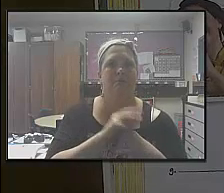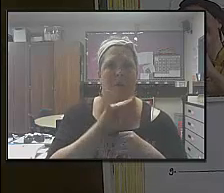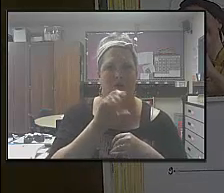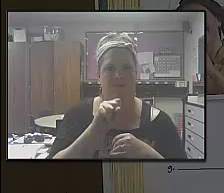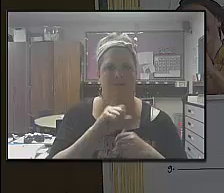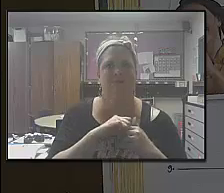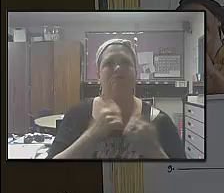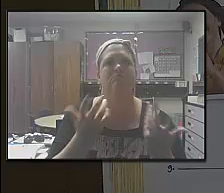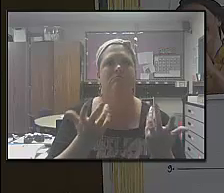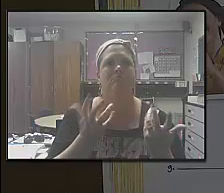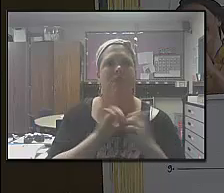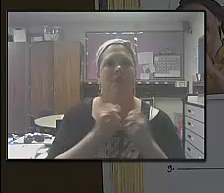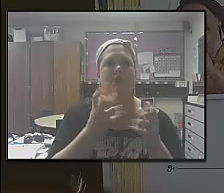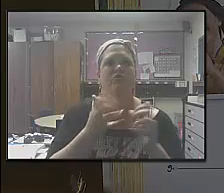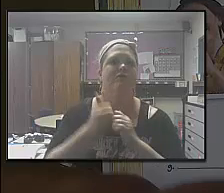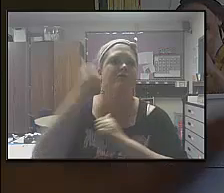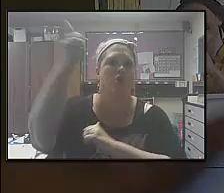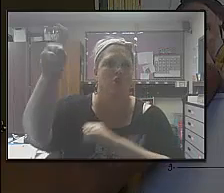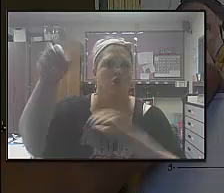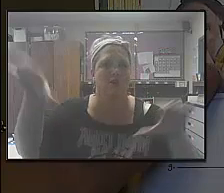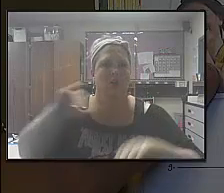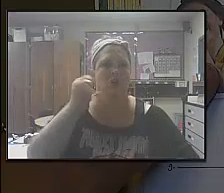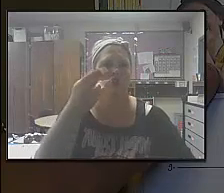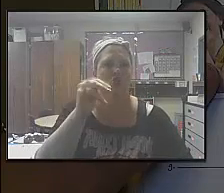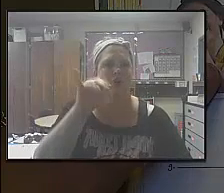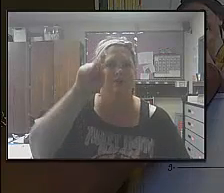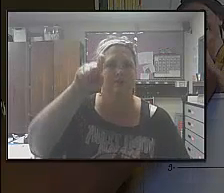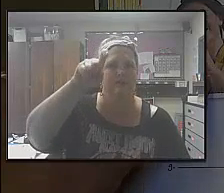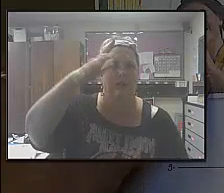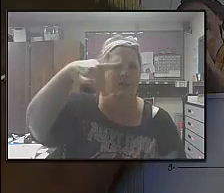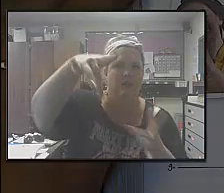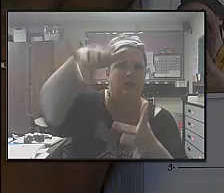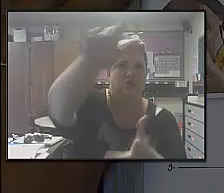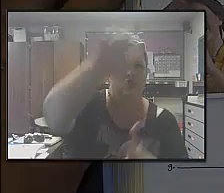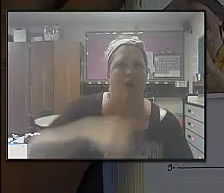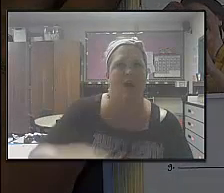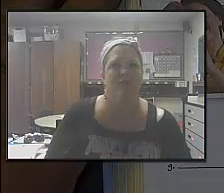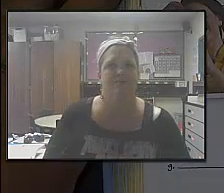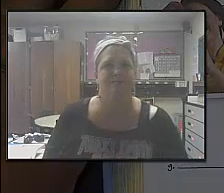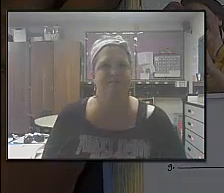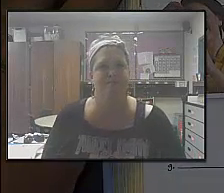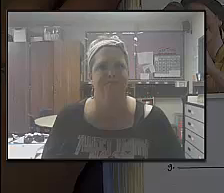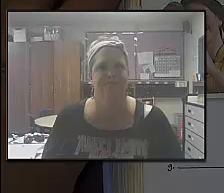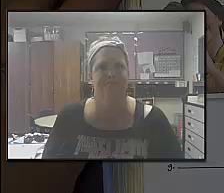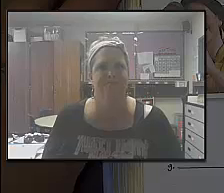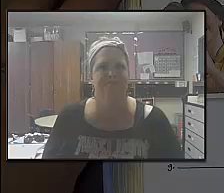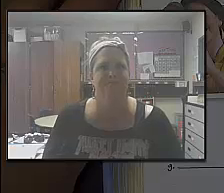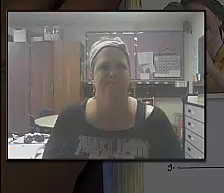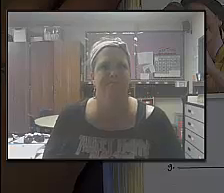282.62 miles. How much farther does Jonathan need to travel?